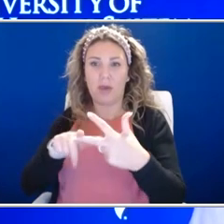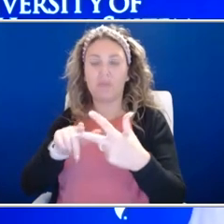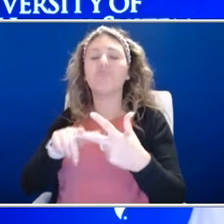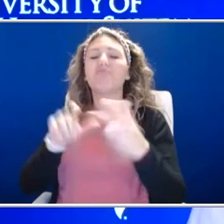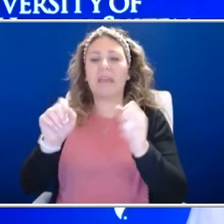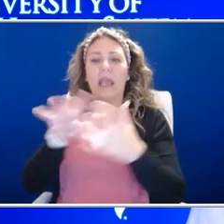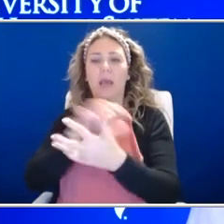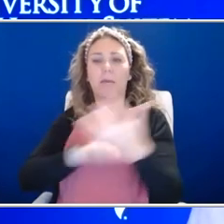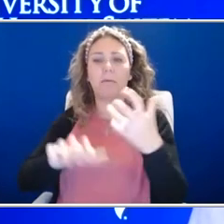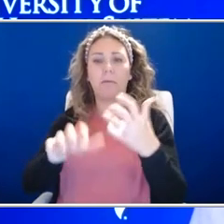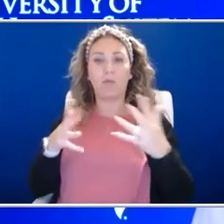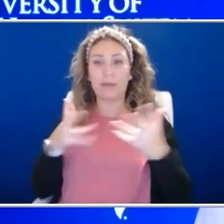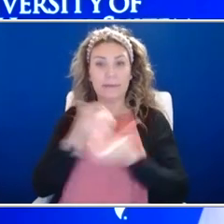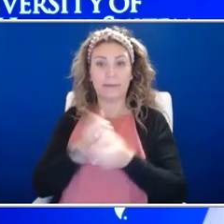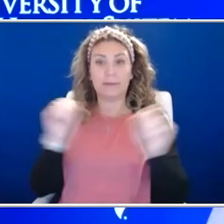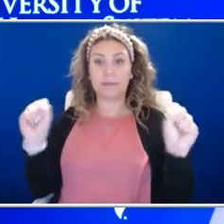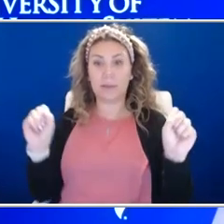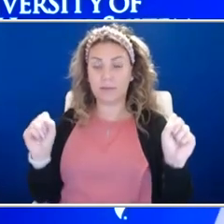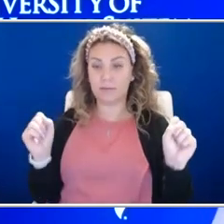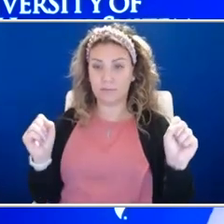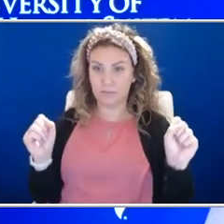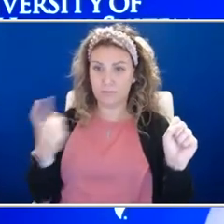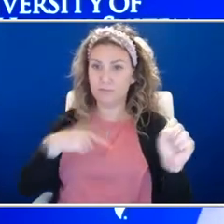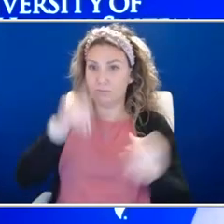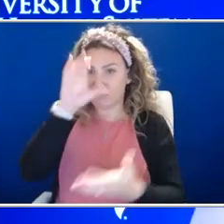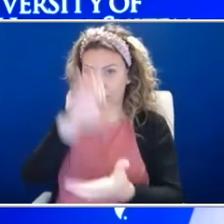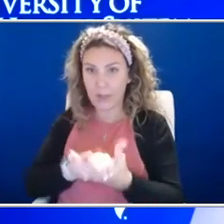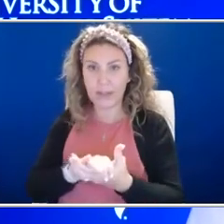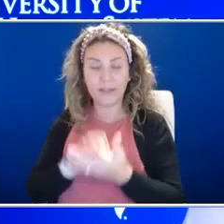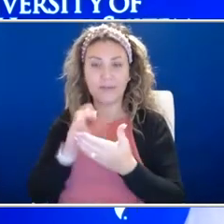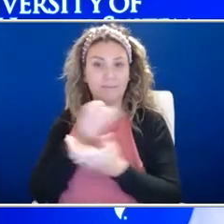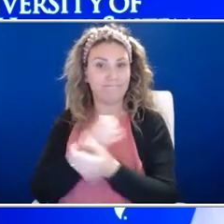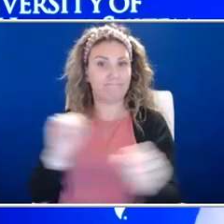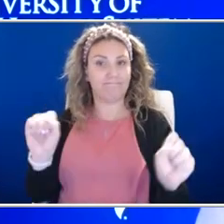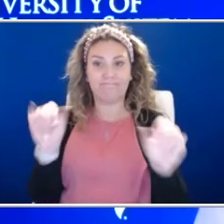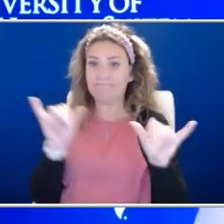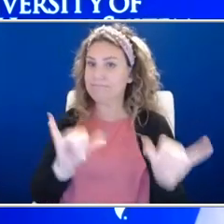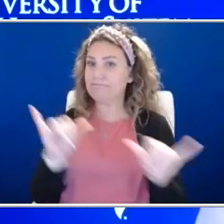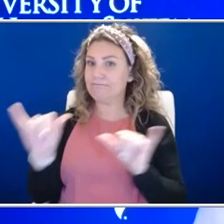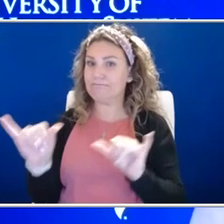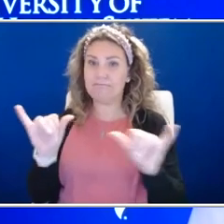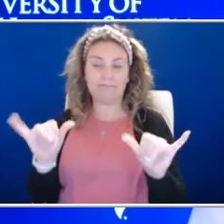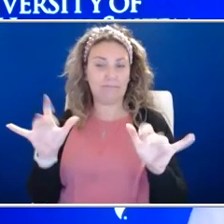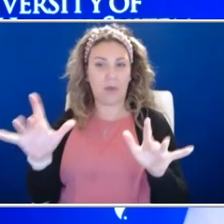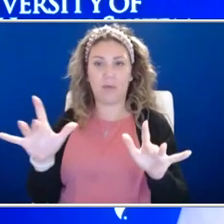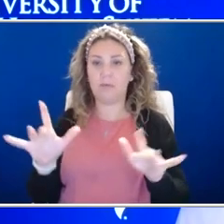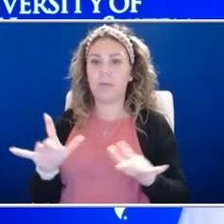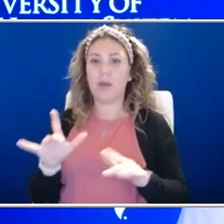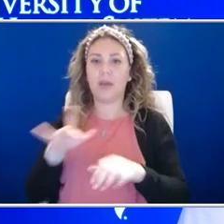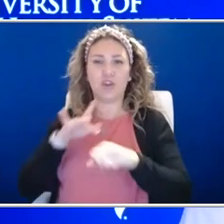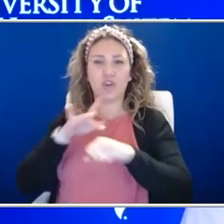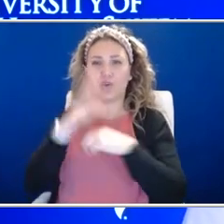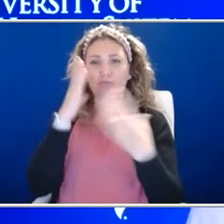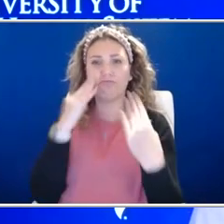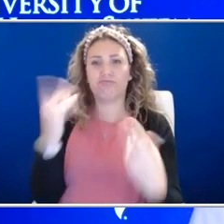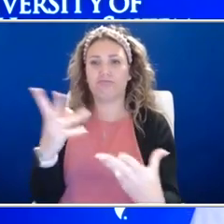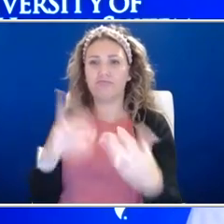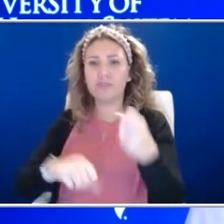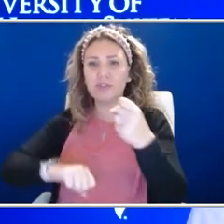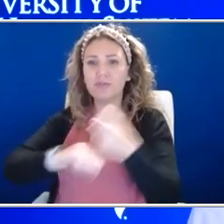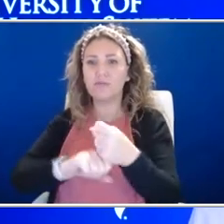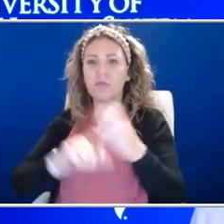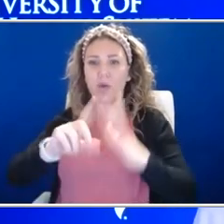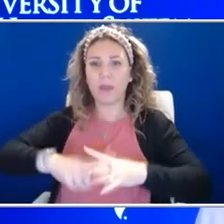is the safety? You know, we do believe the safety is going to be the same exact safety profile, and certainly the early data support that as the original